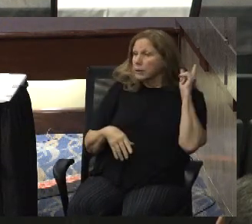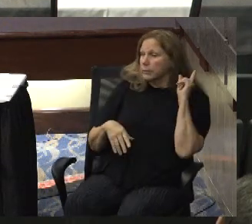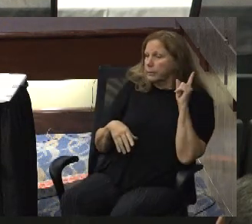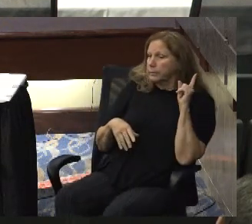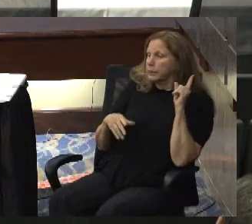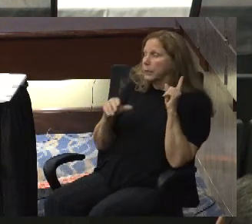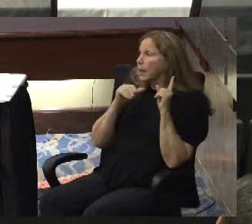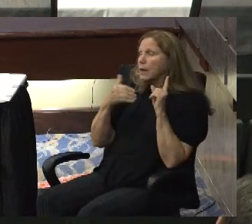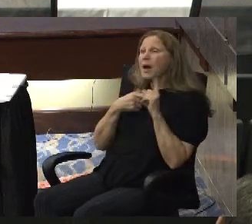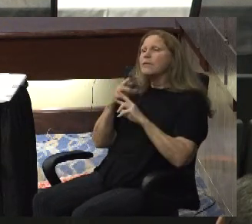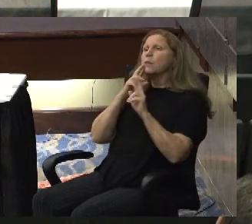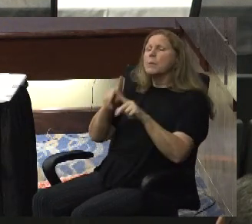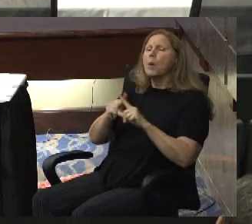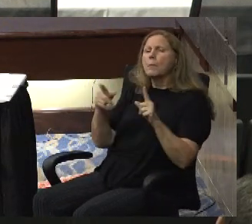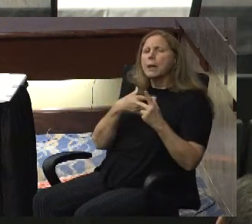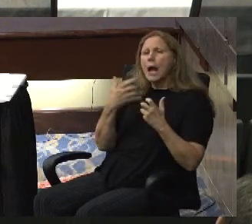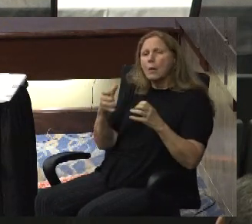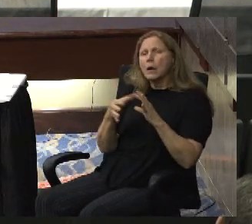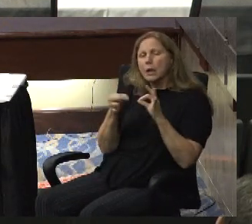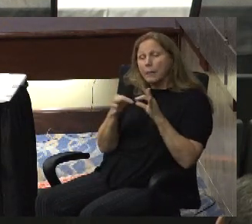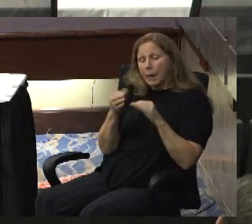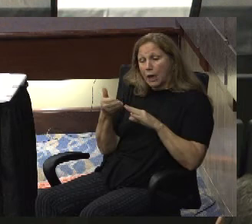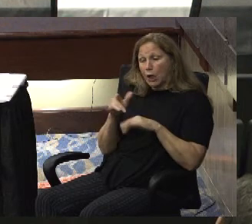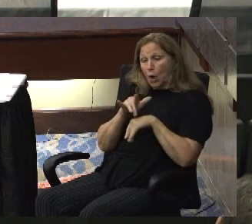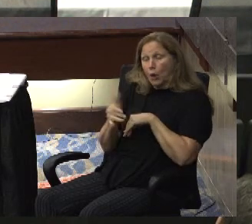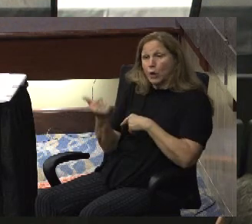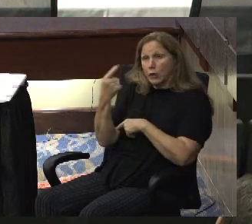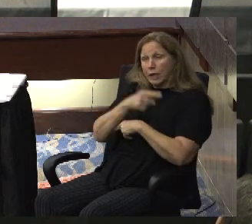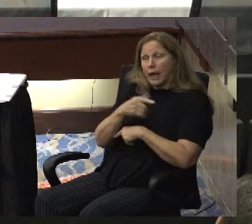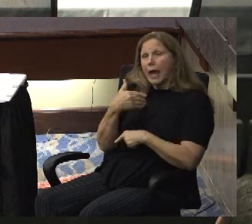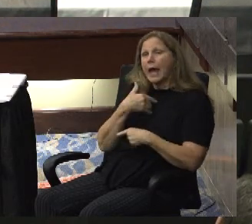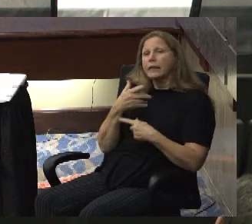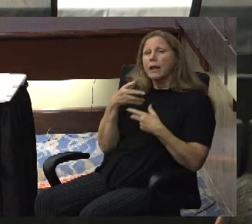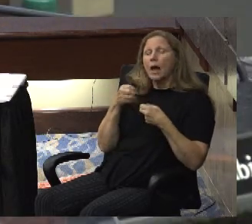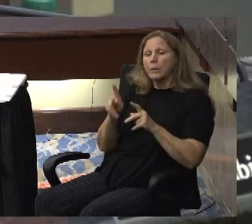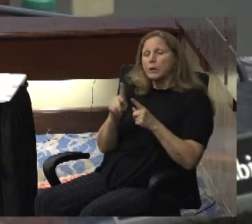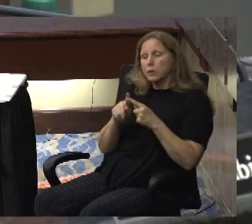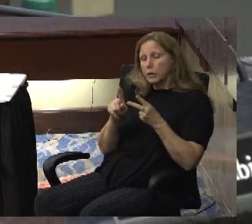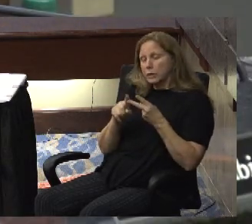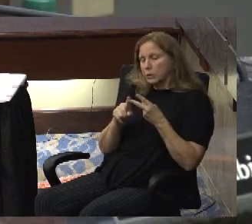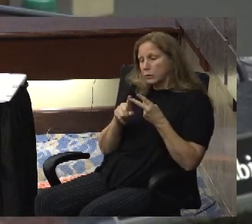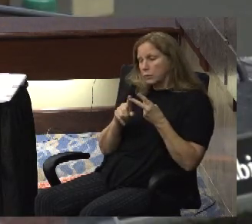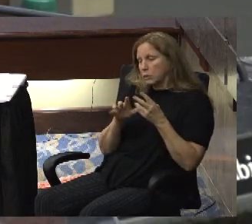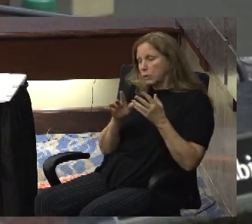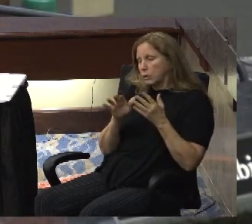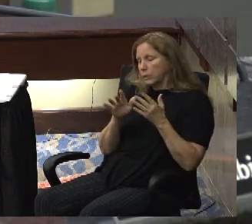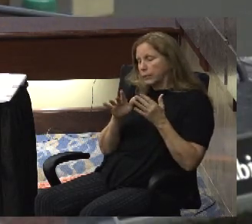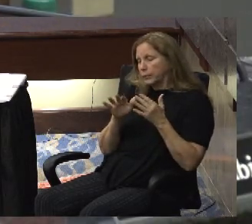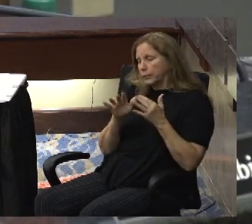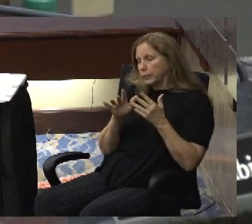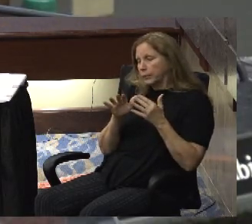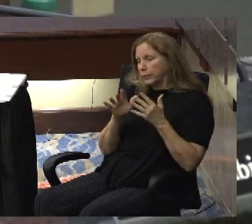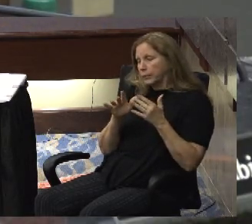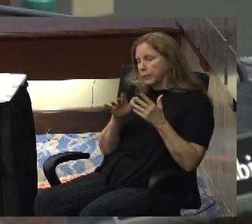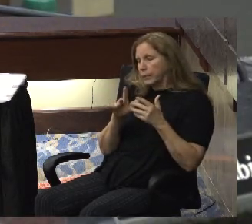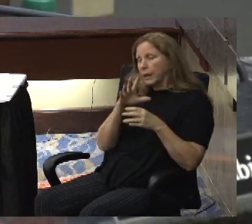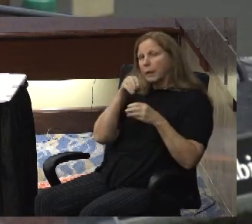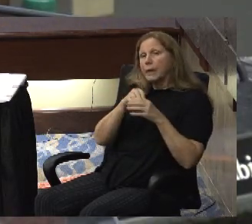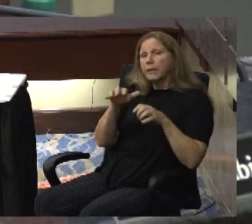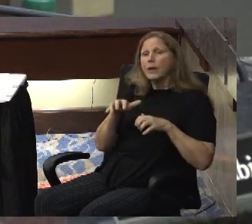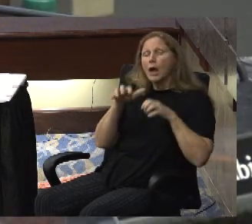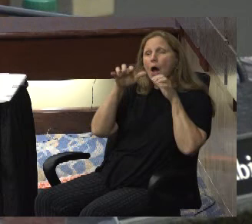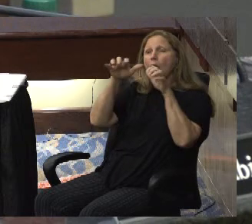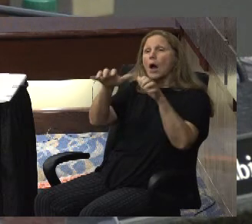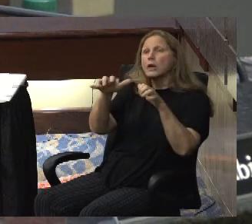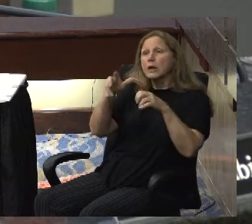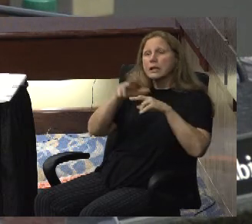have a report, but I did want to say earlier today I had the privilege and the opportunity to be in the audience as